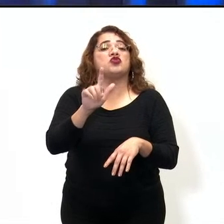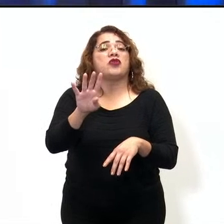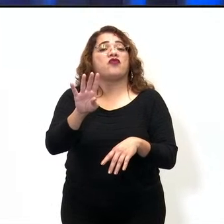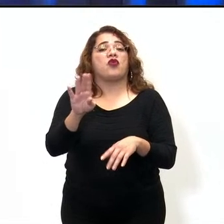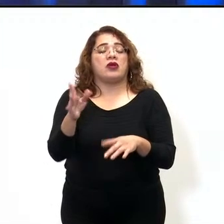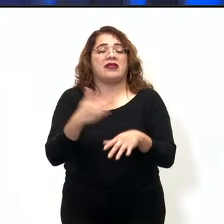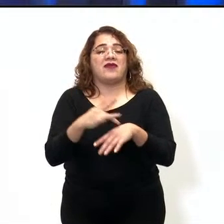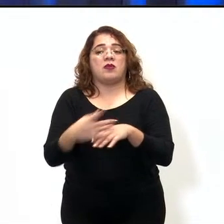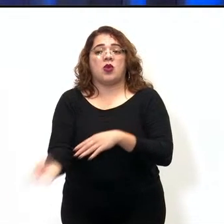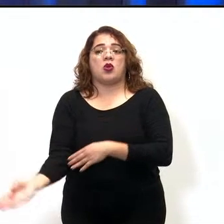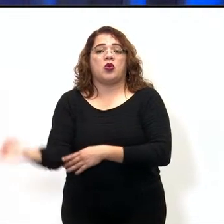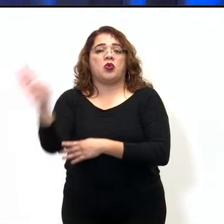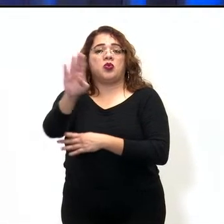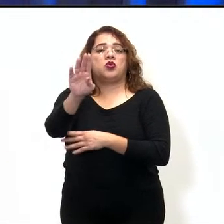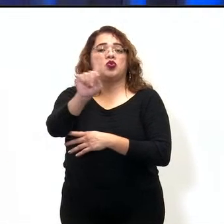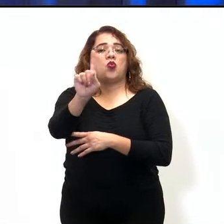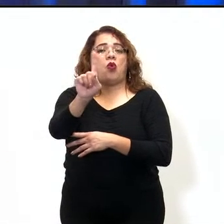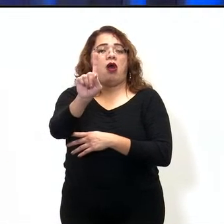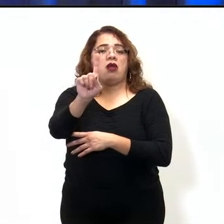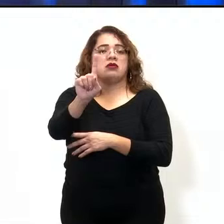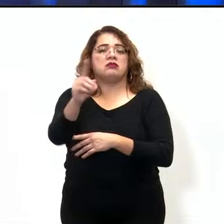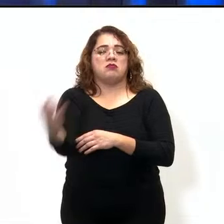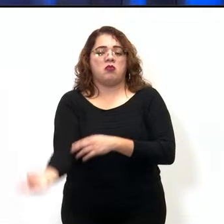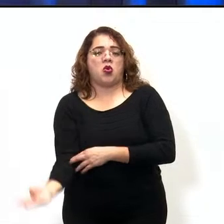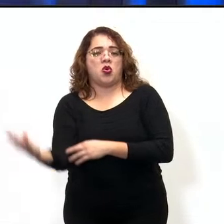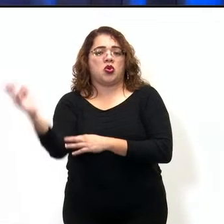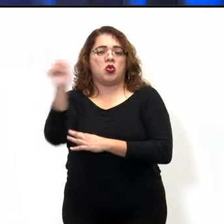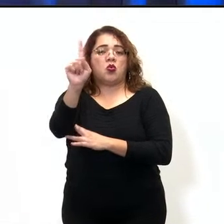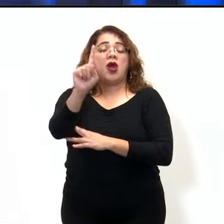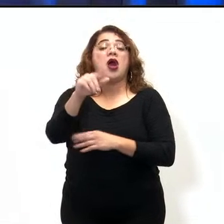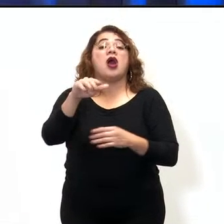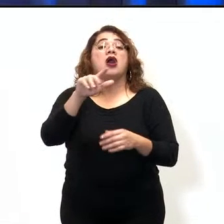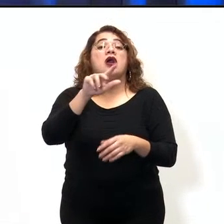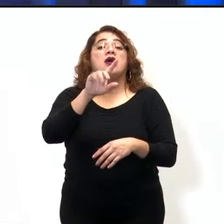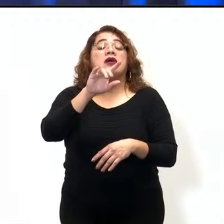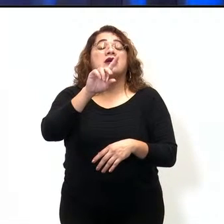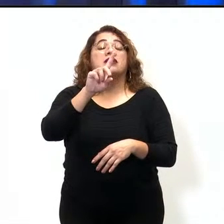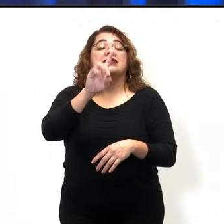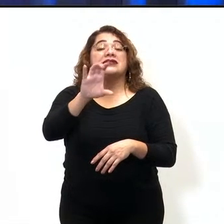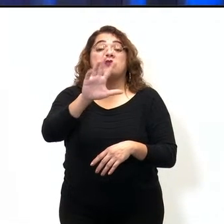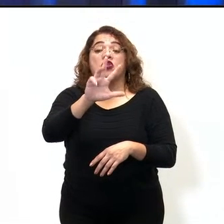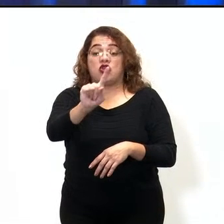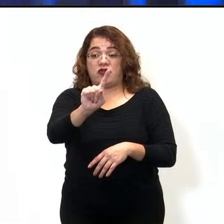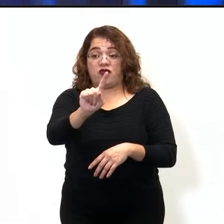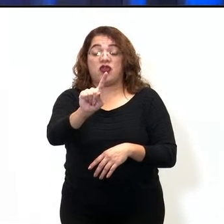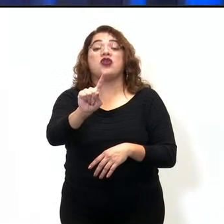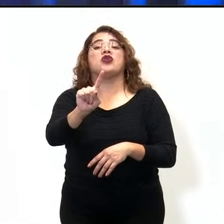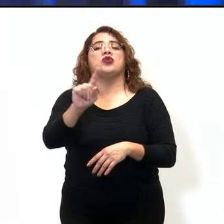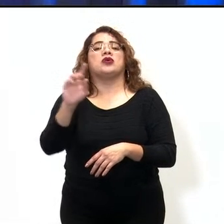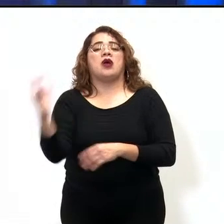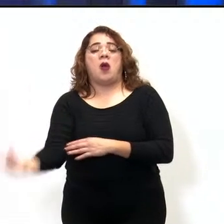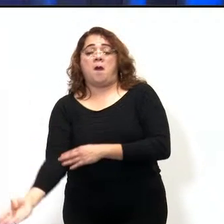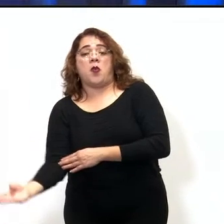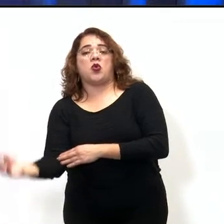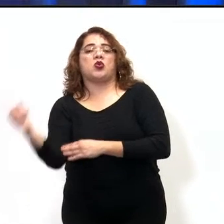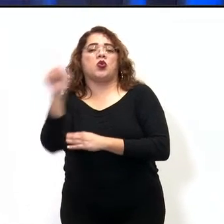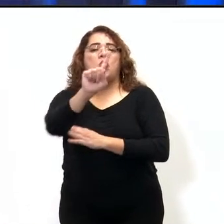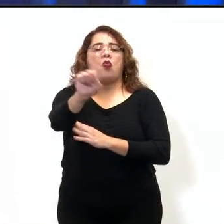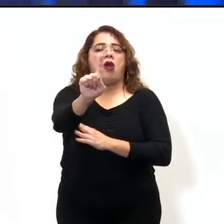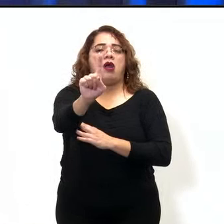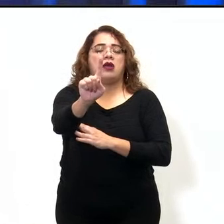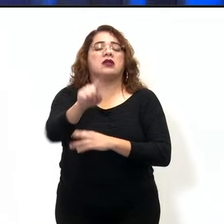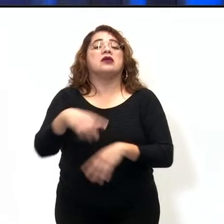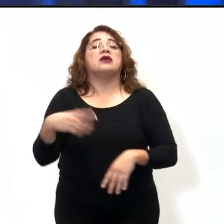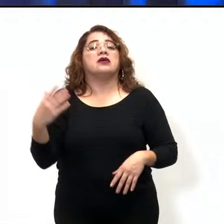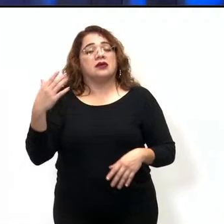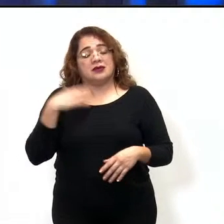on tomorrow through 1 o'clock, and then also on New Year's Eve. We know that people want and need to get tested because